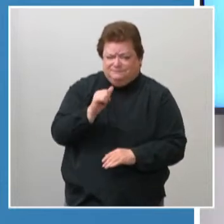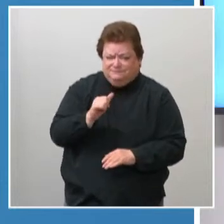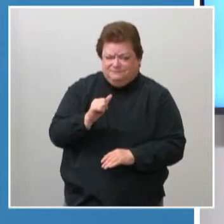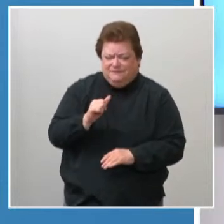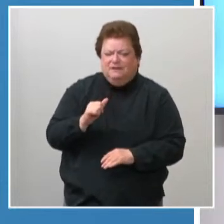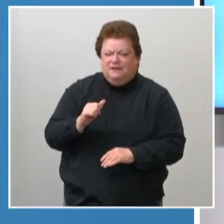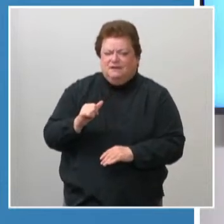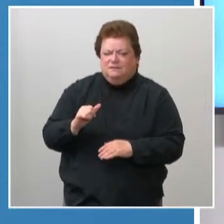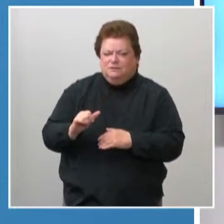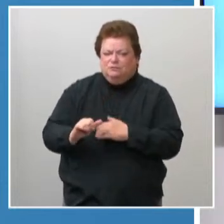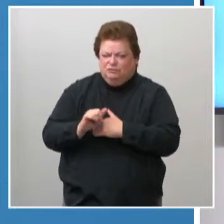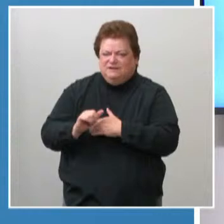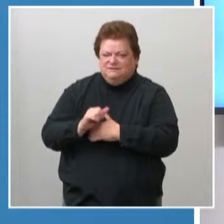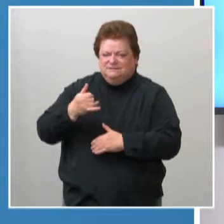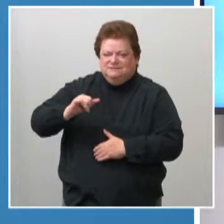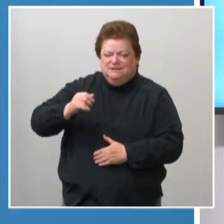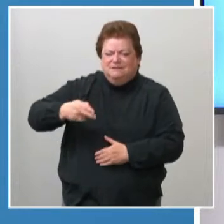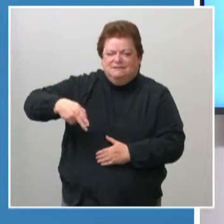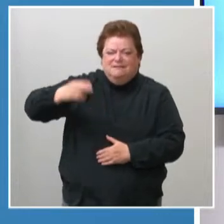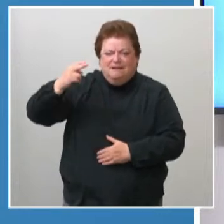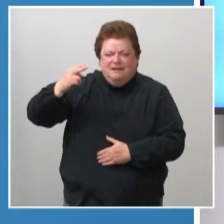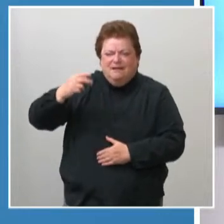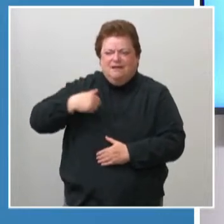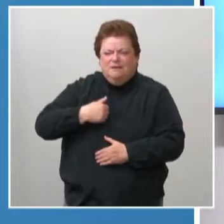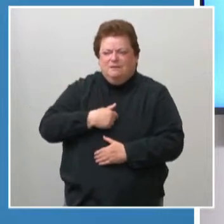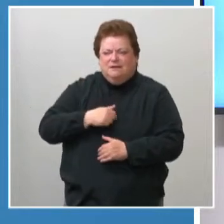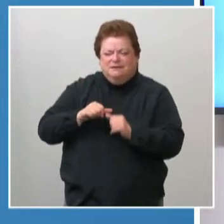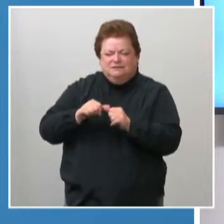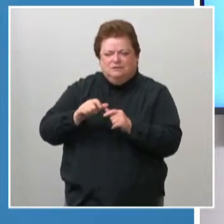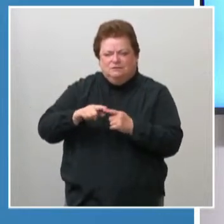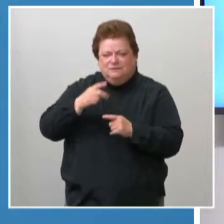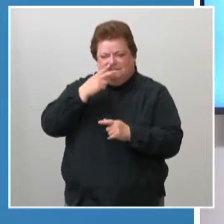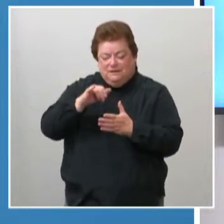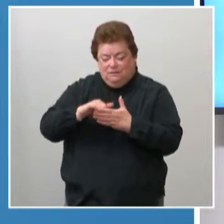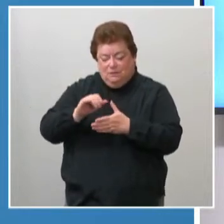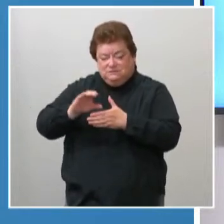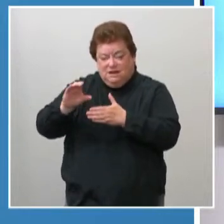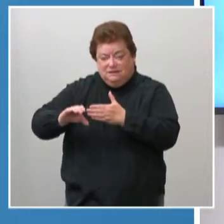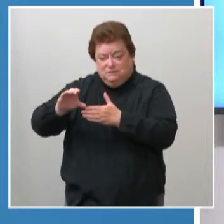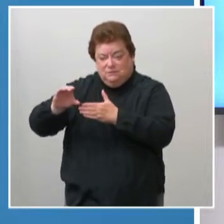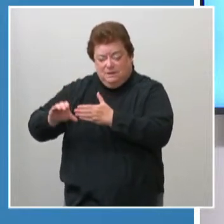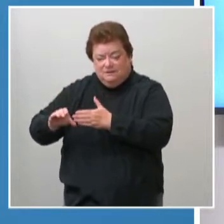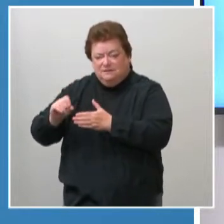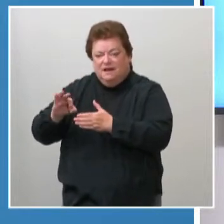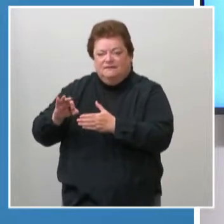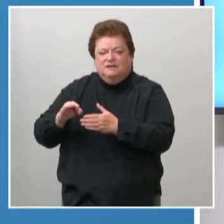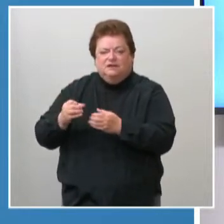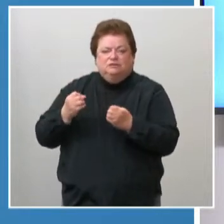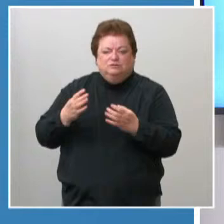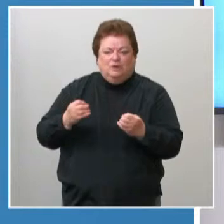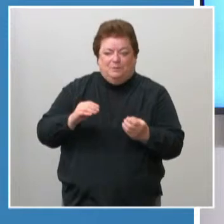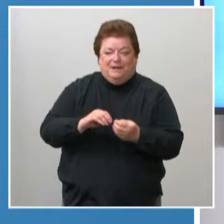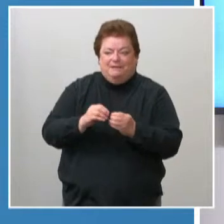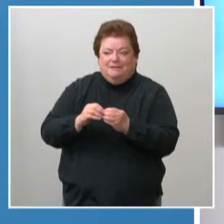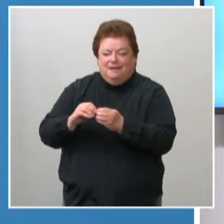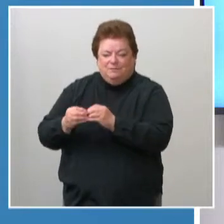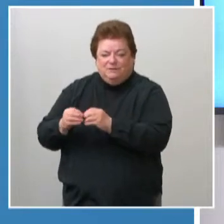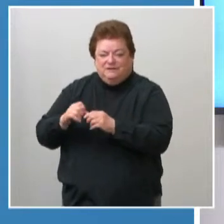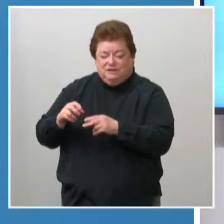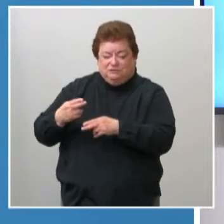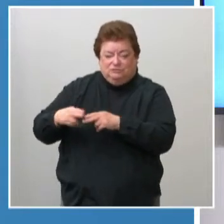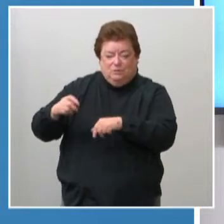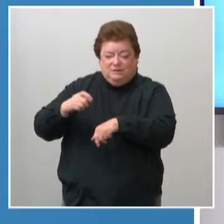very high, and we will still continue to see the consequences of so many cases in a short period of